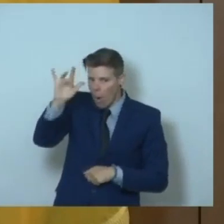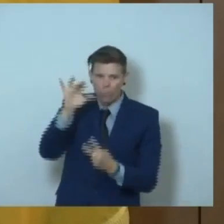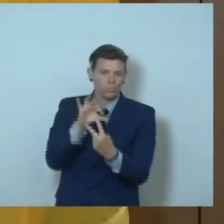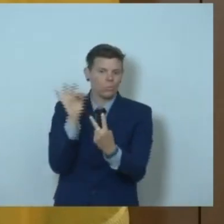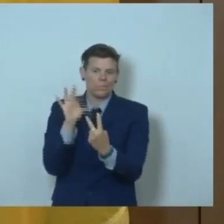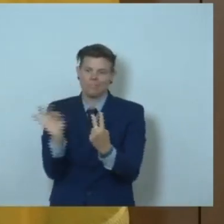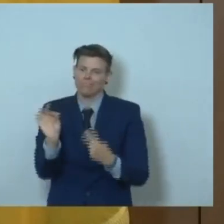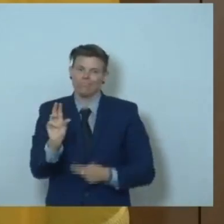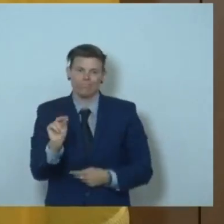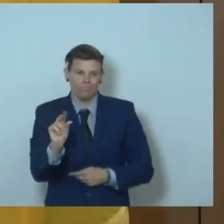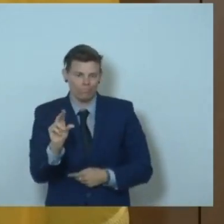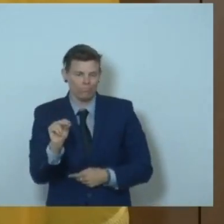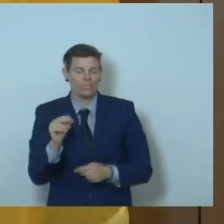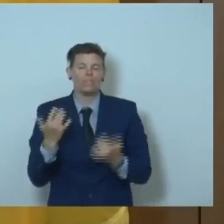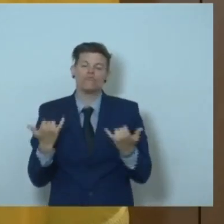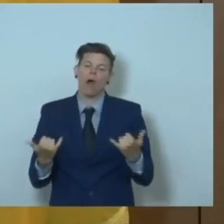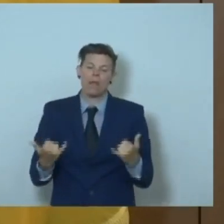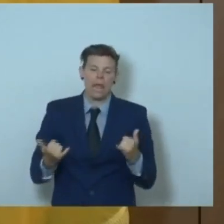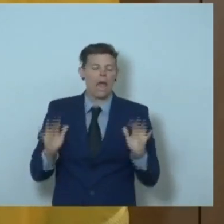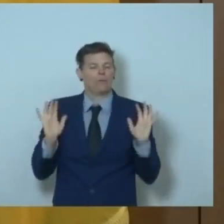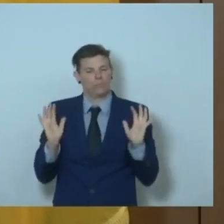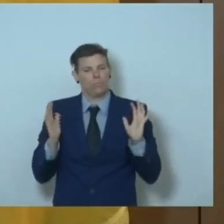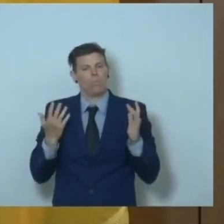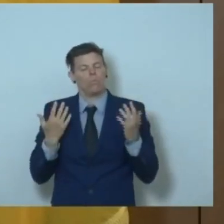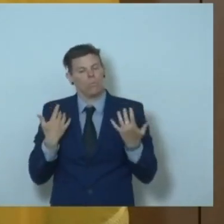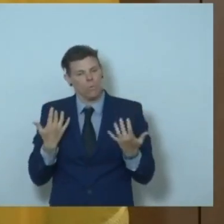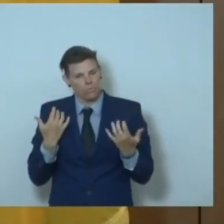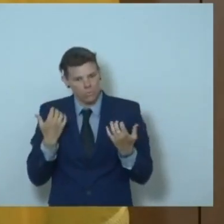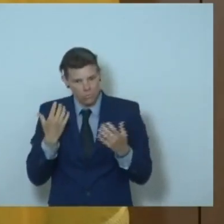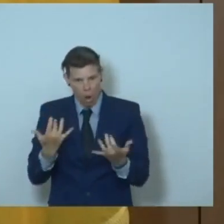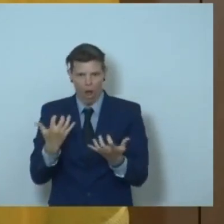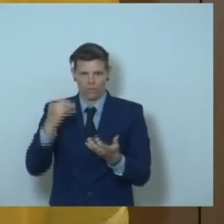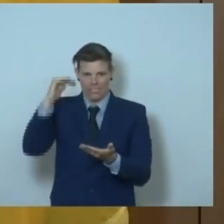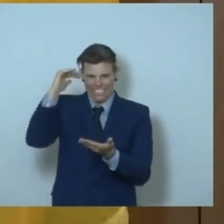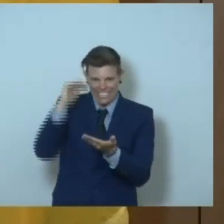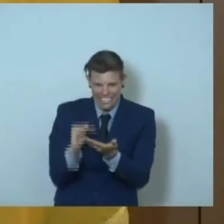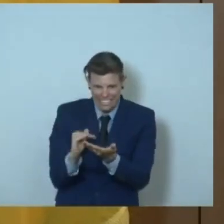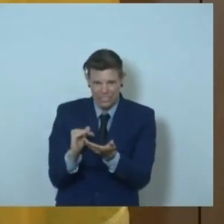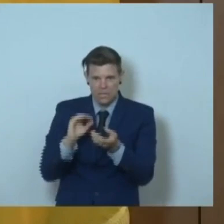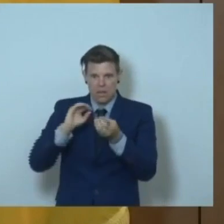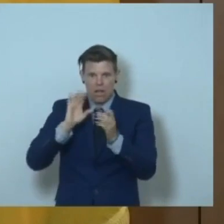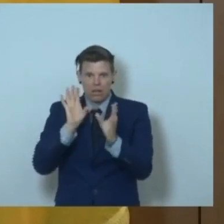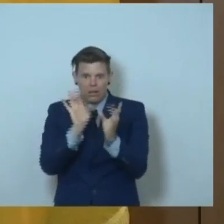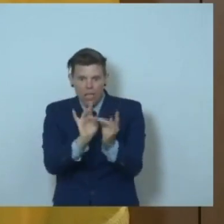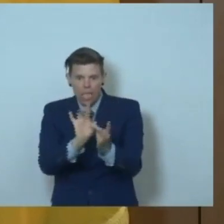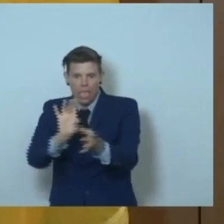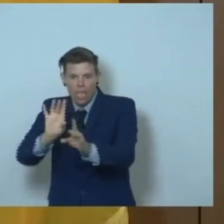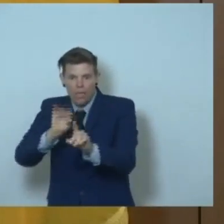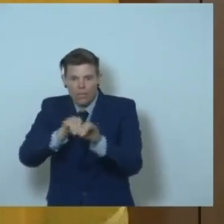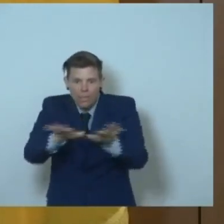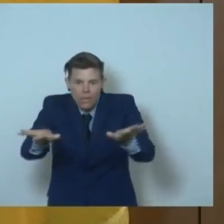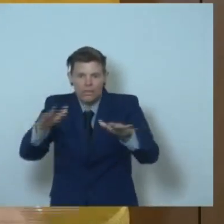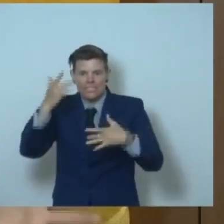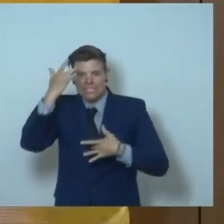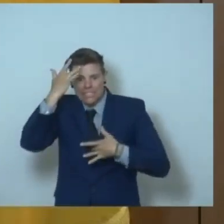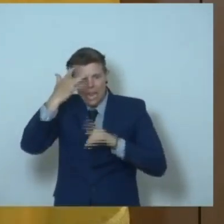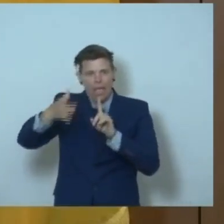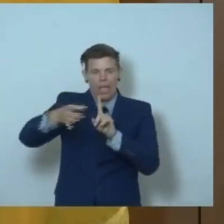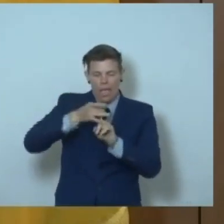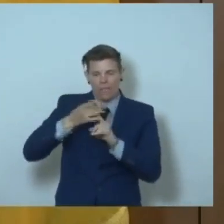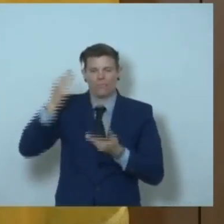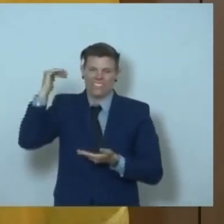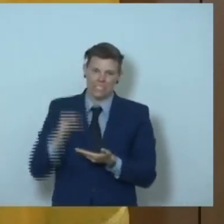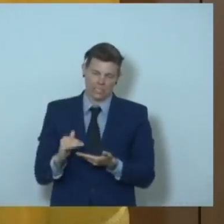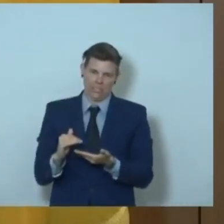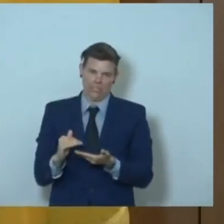making sure that we're minimizing the number of deaths in the state, minimizing the number of infections, therefore minimizing the